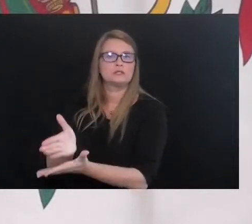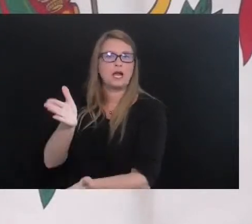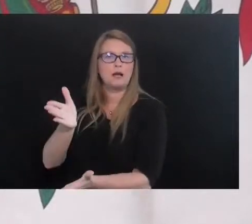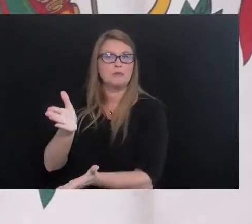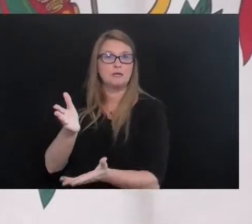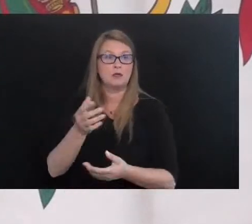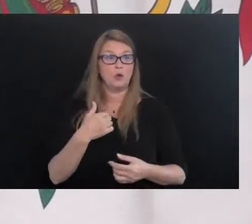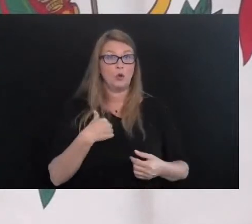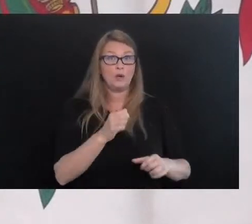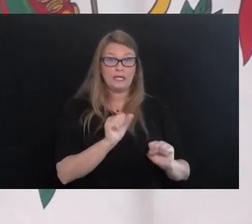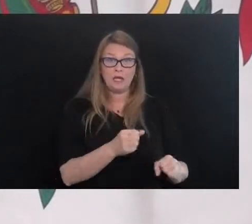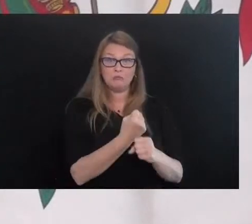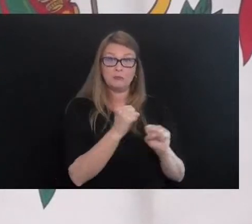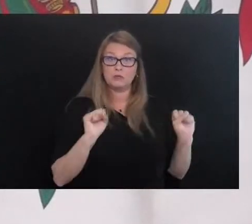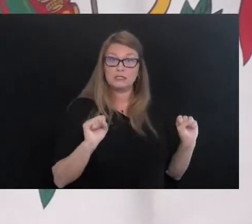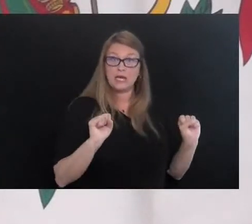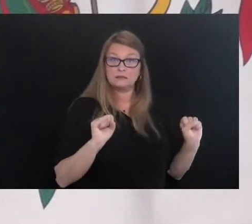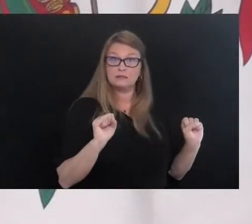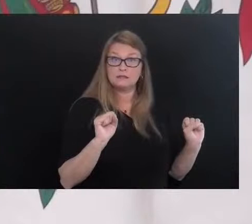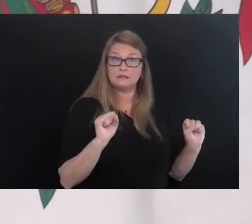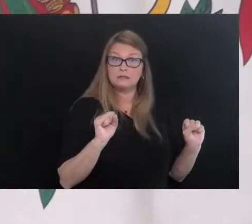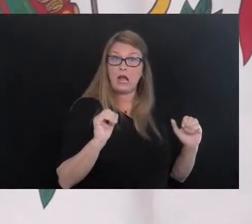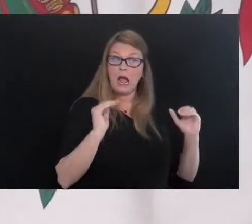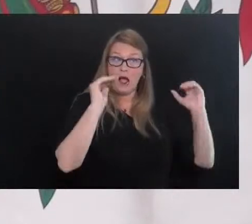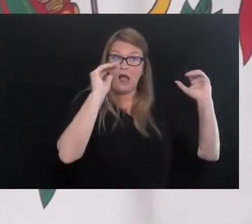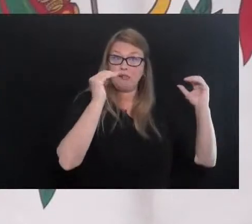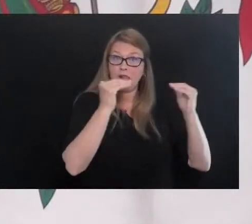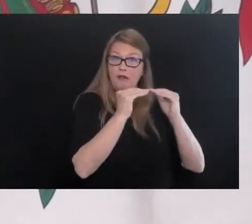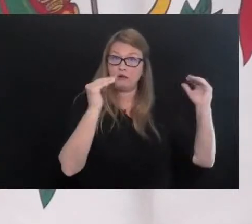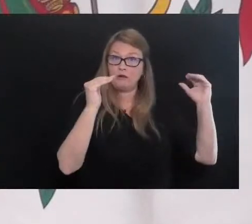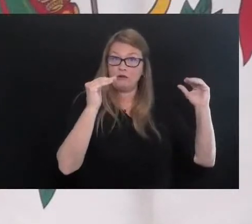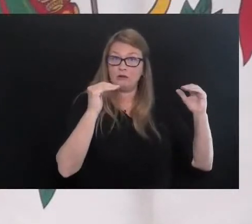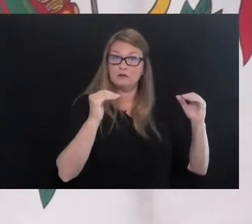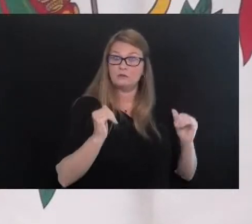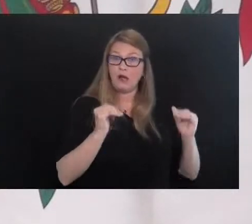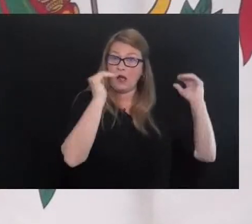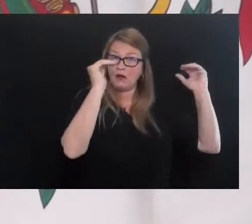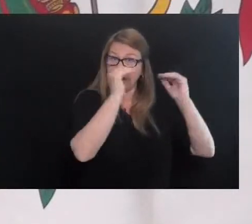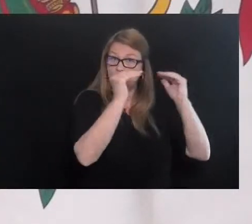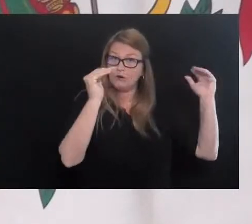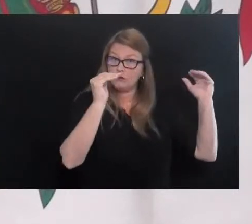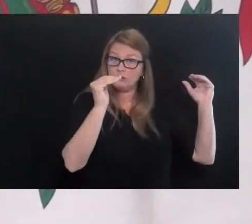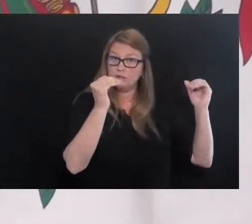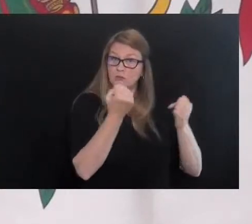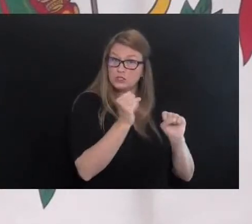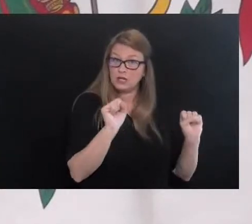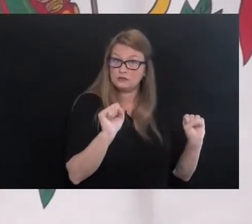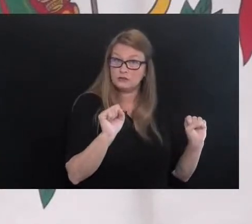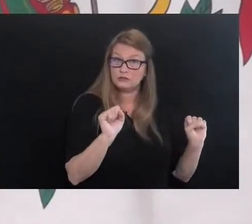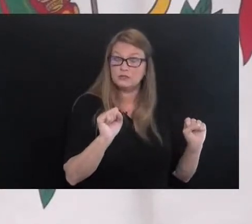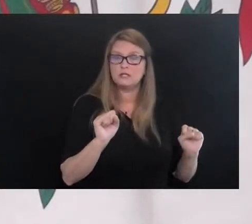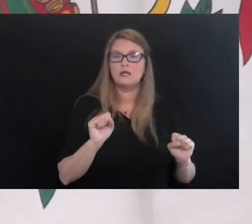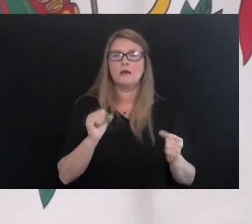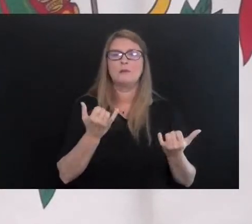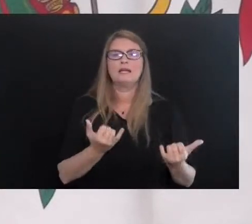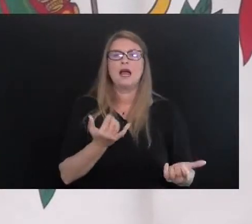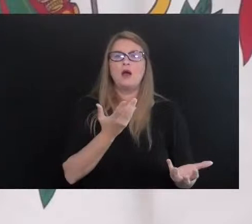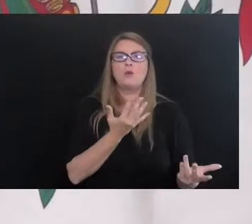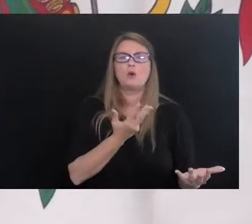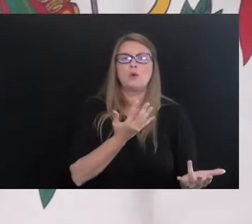at a pretty dadgum high level. We're protected. And through that time, then we're